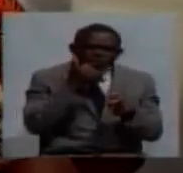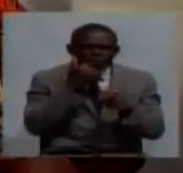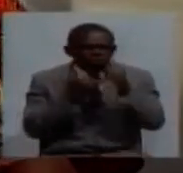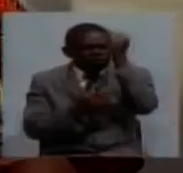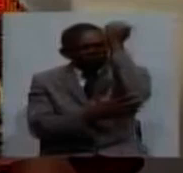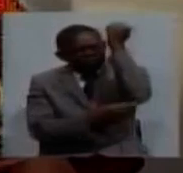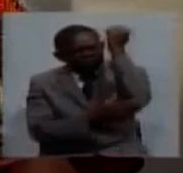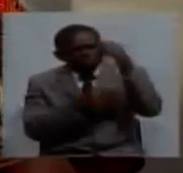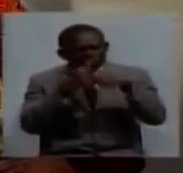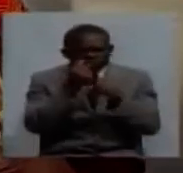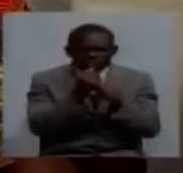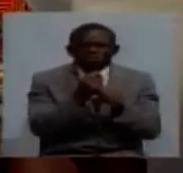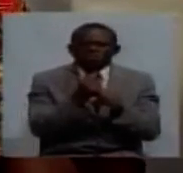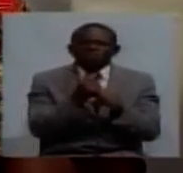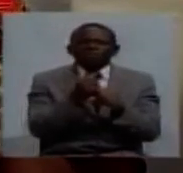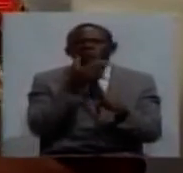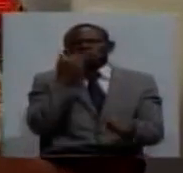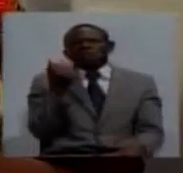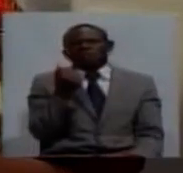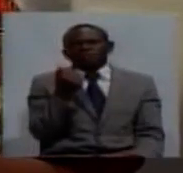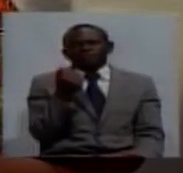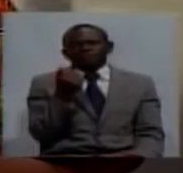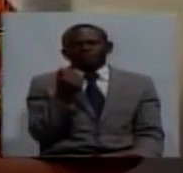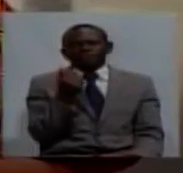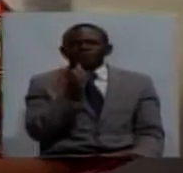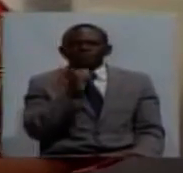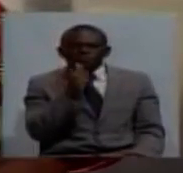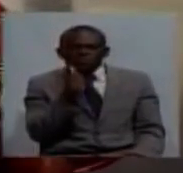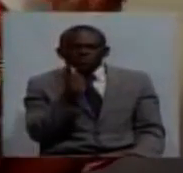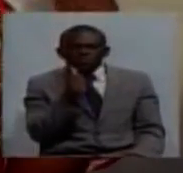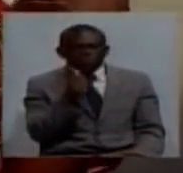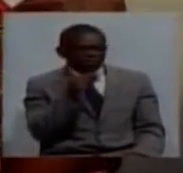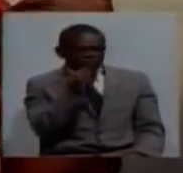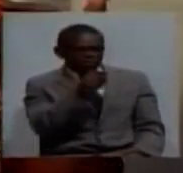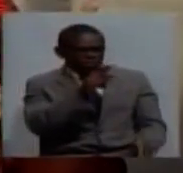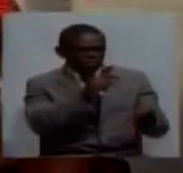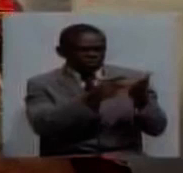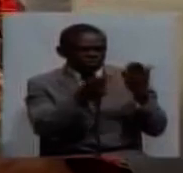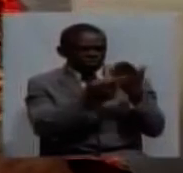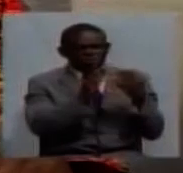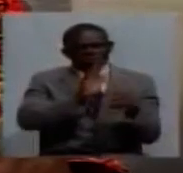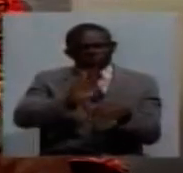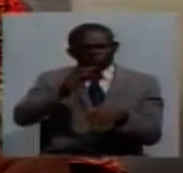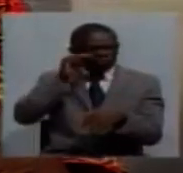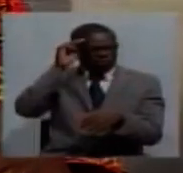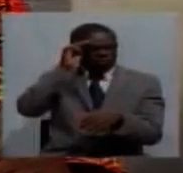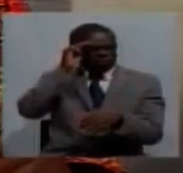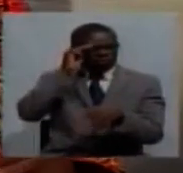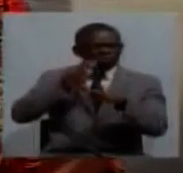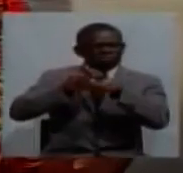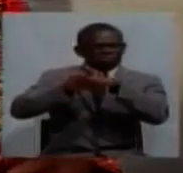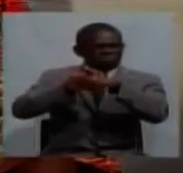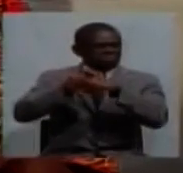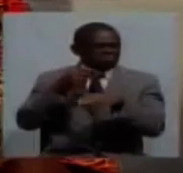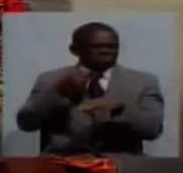team in government without saying, oh no, this belongs to Ministry of Transport and Communication. I'm from Ministry of Planning and I'll go and monitor. But